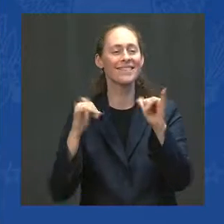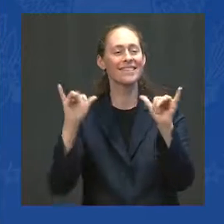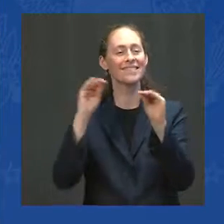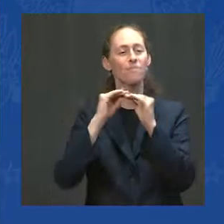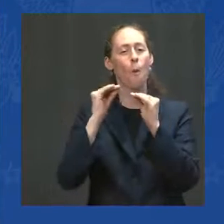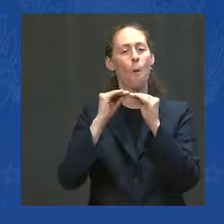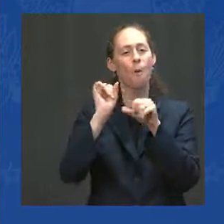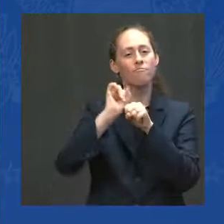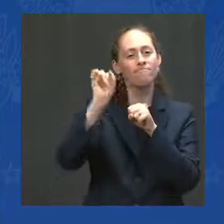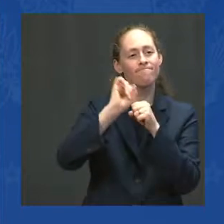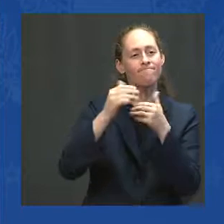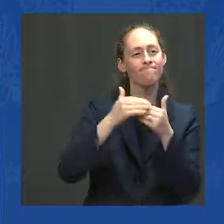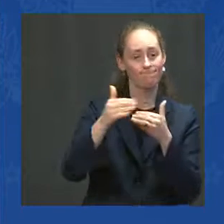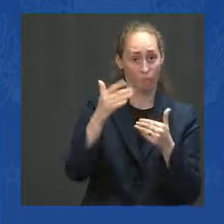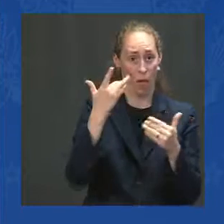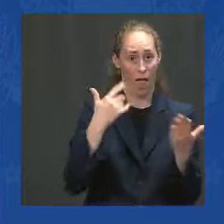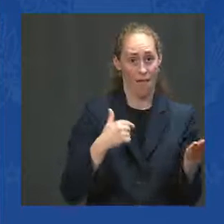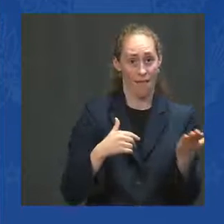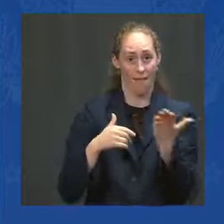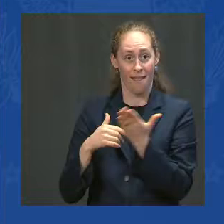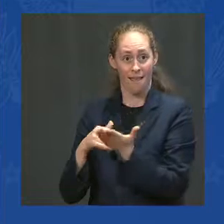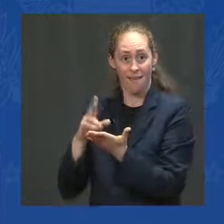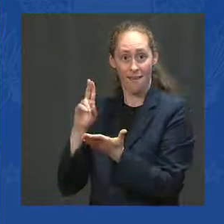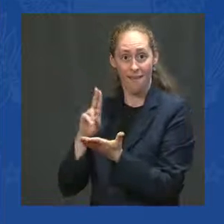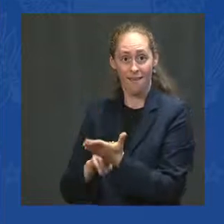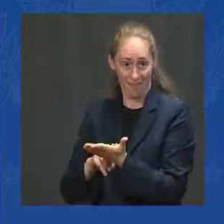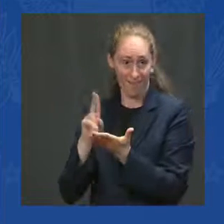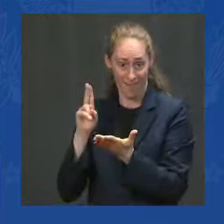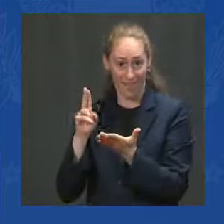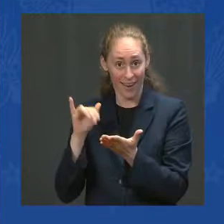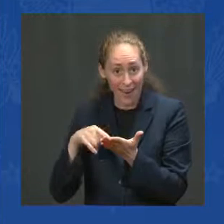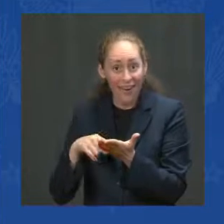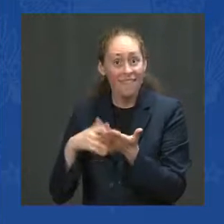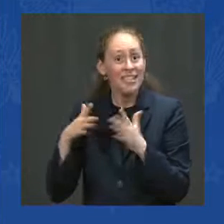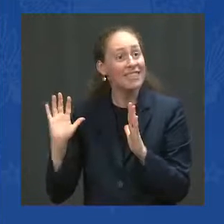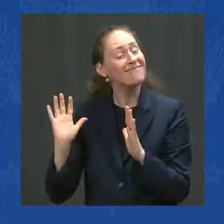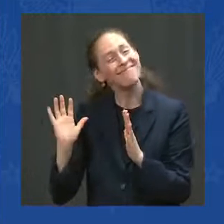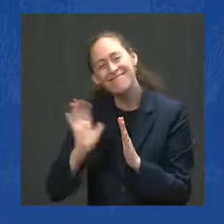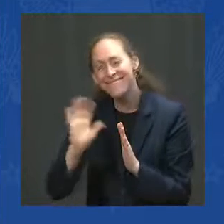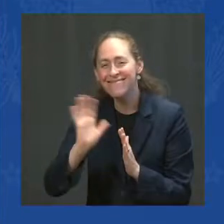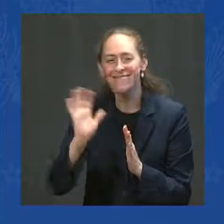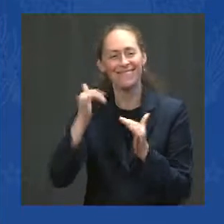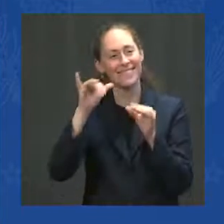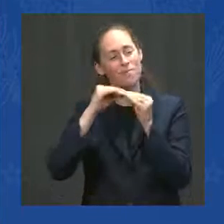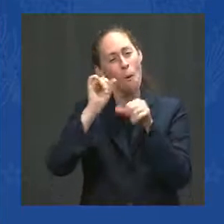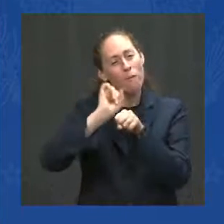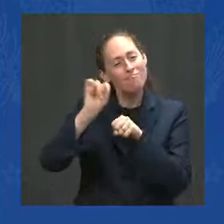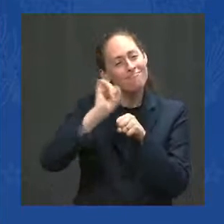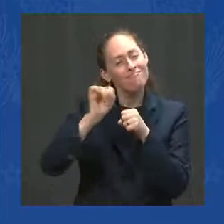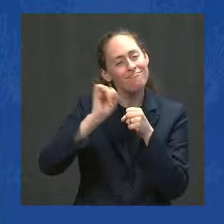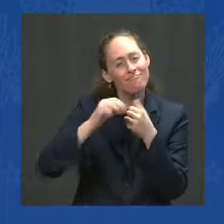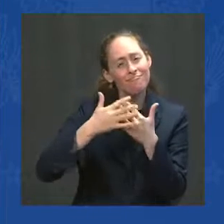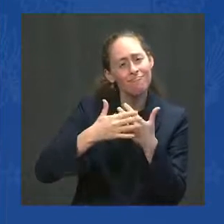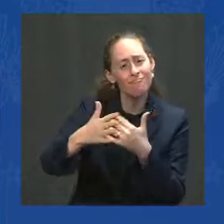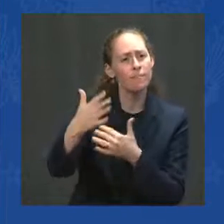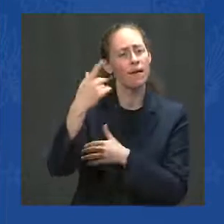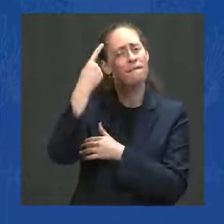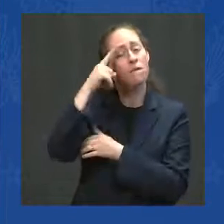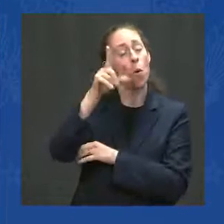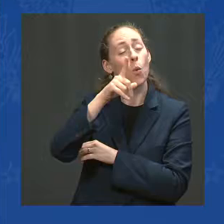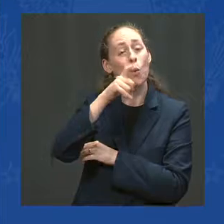law, our work will not stop. We will never stop working on behalf of the American